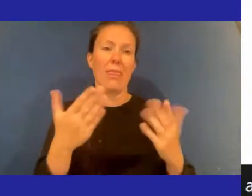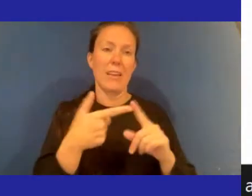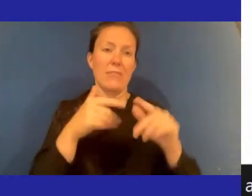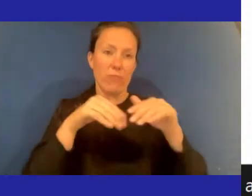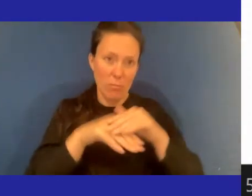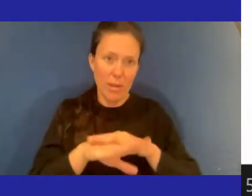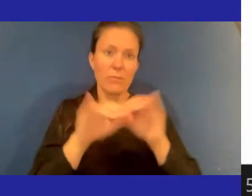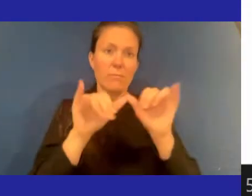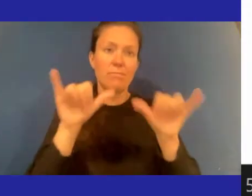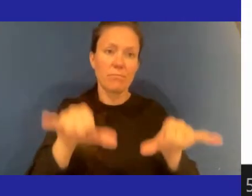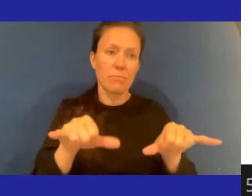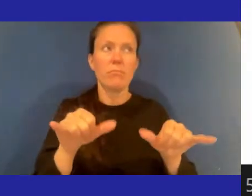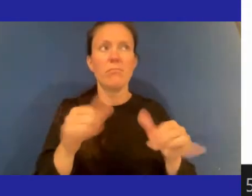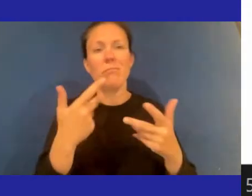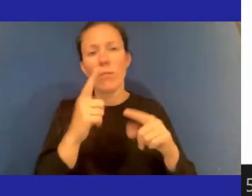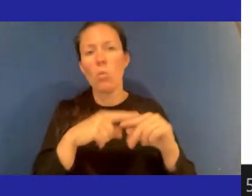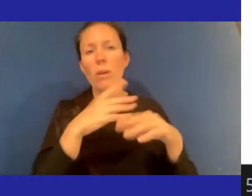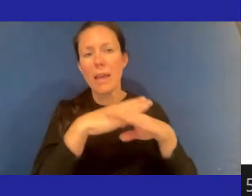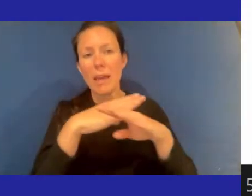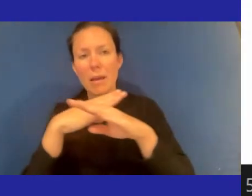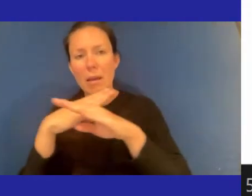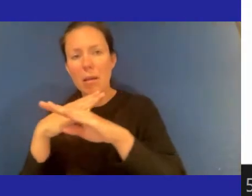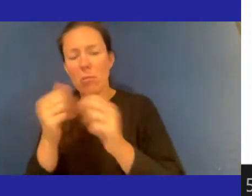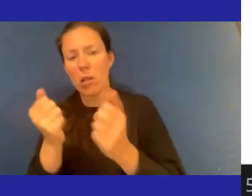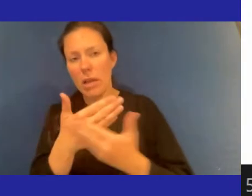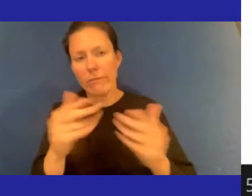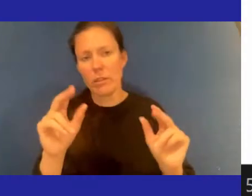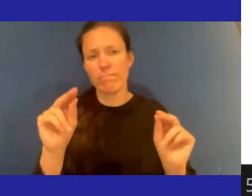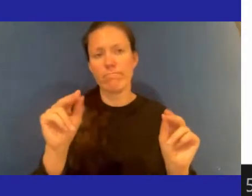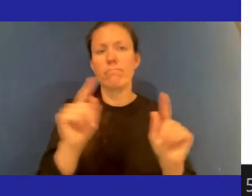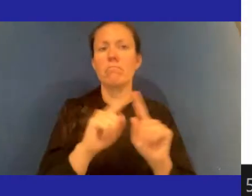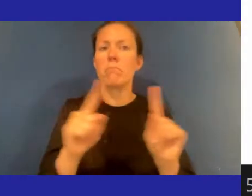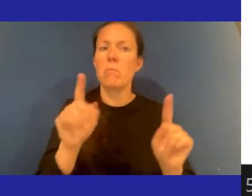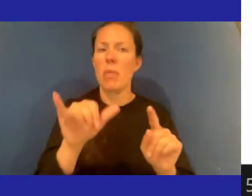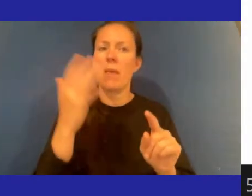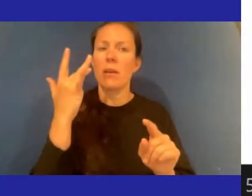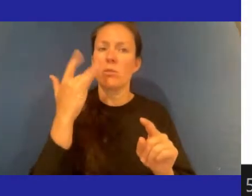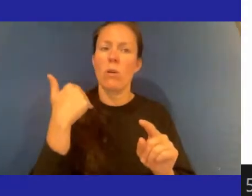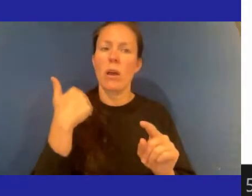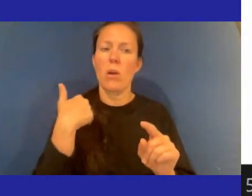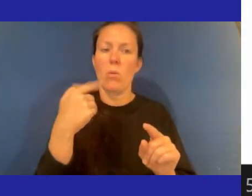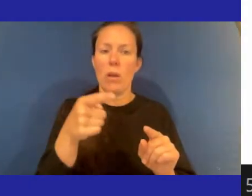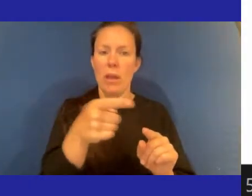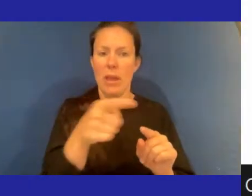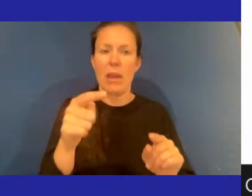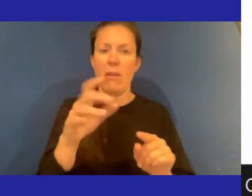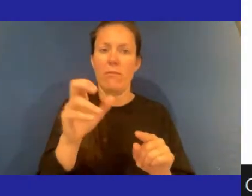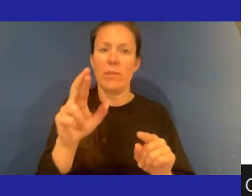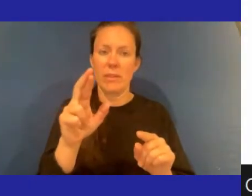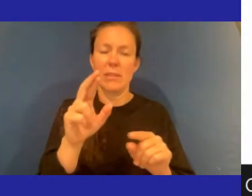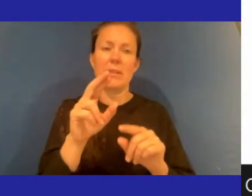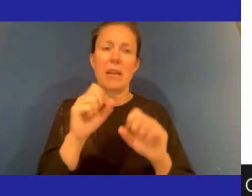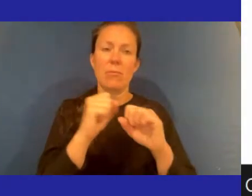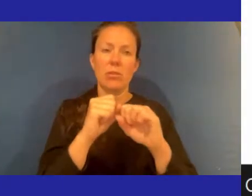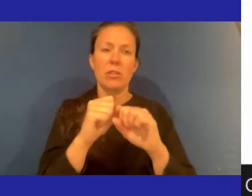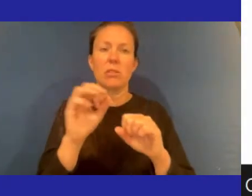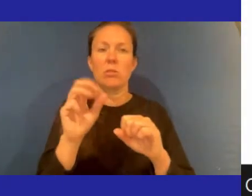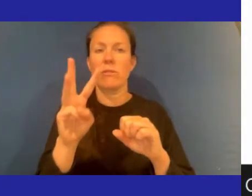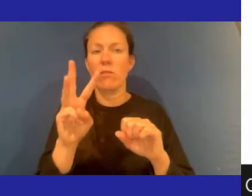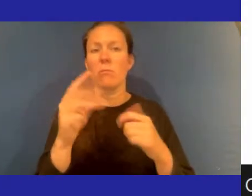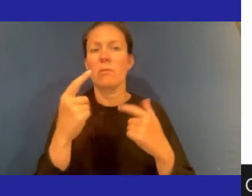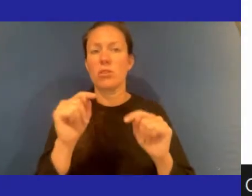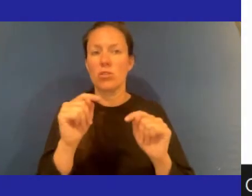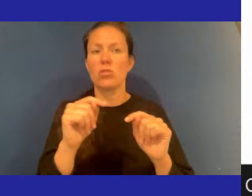can't block everything, but that's kind of why we have, this whole cybersecurity framework to try to pick up from that, either